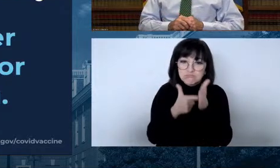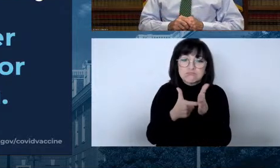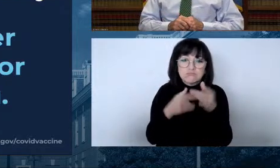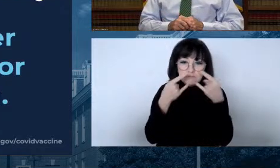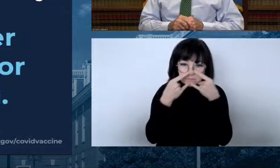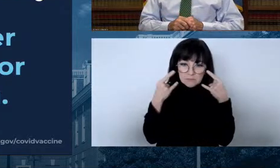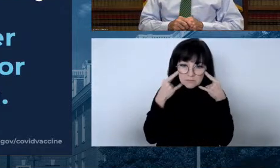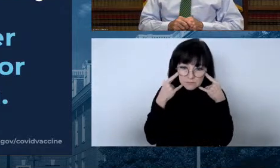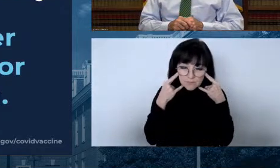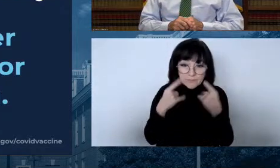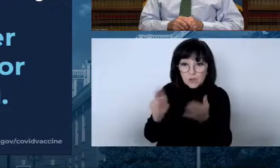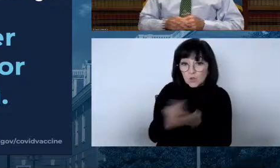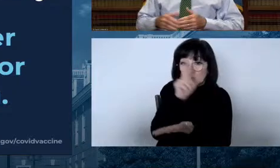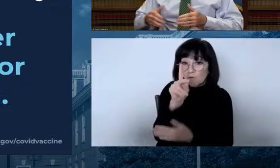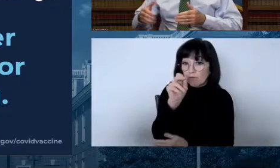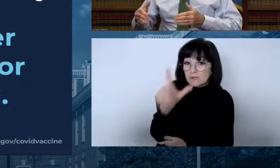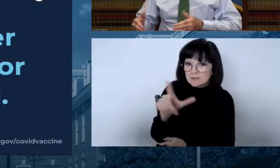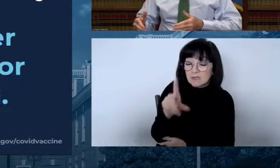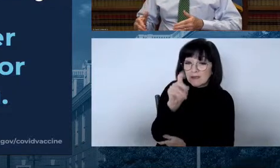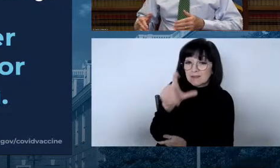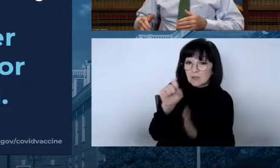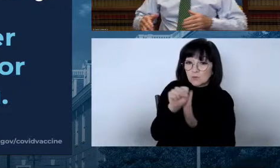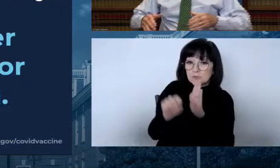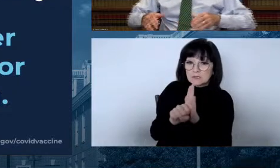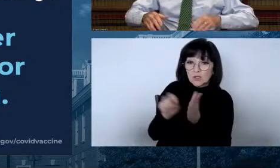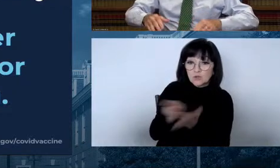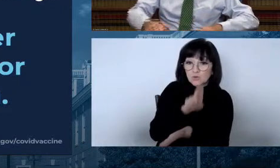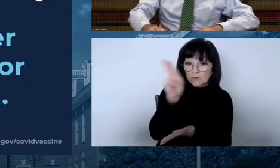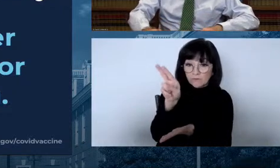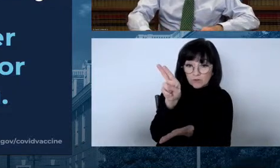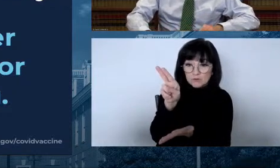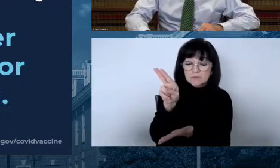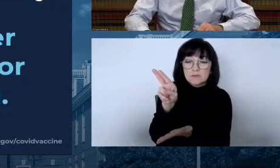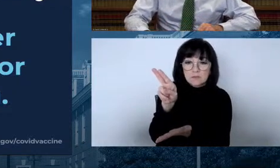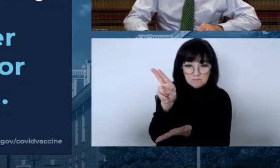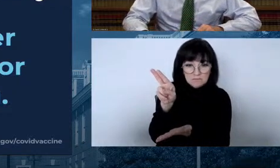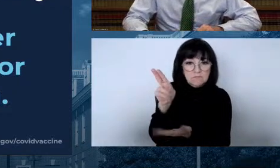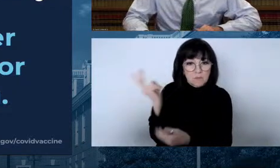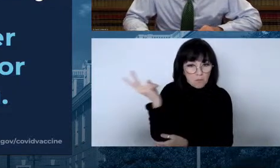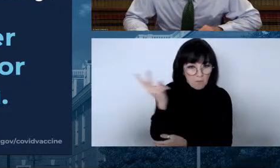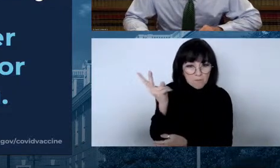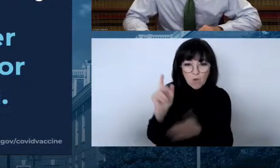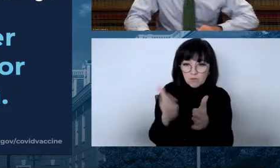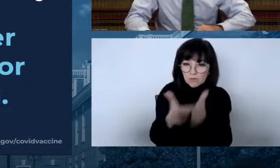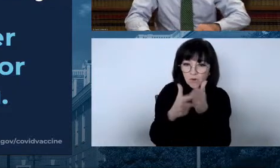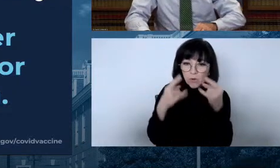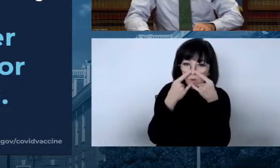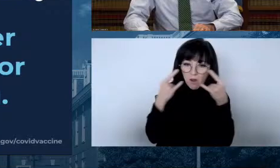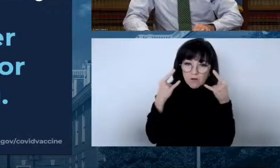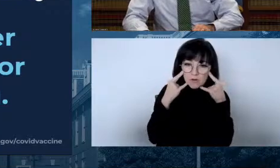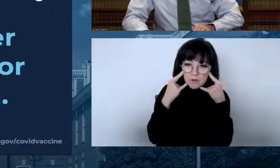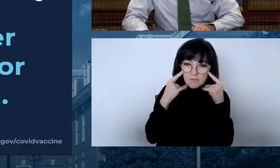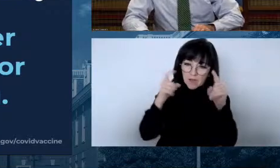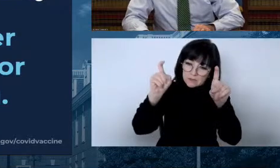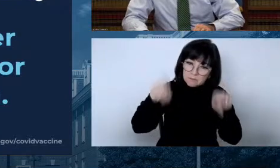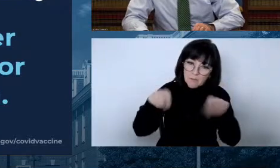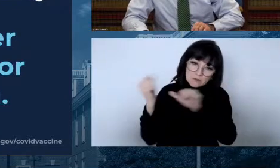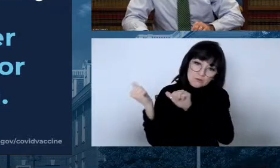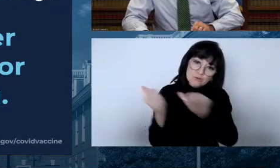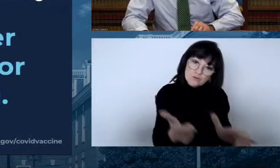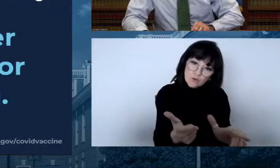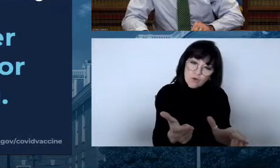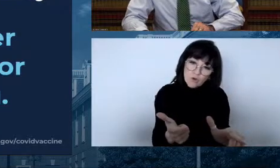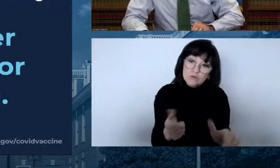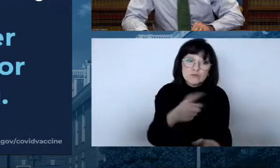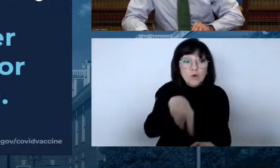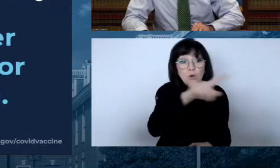at the University of Delaware, Delaware State University, have mask mandates as well. And so we need private businesses to step